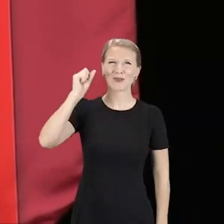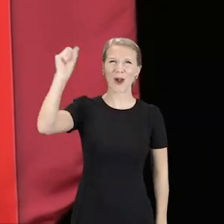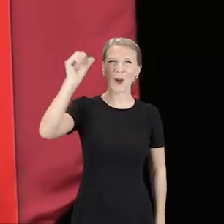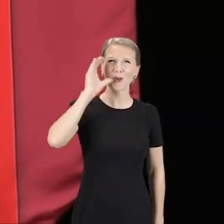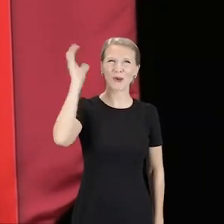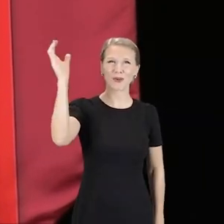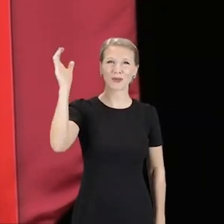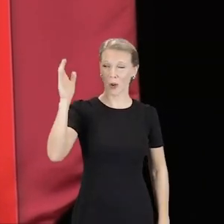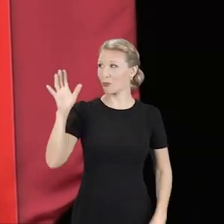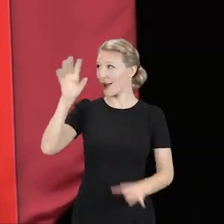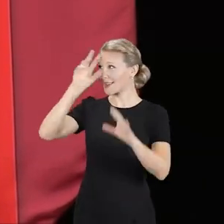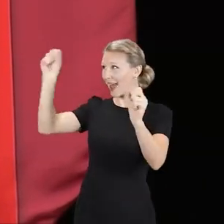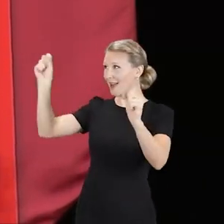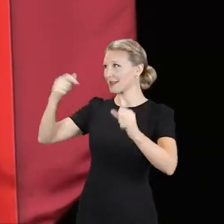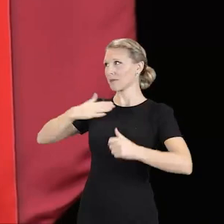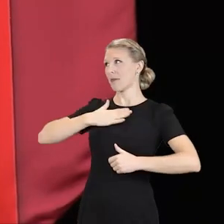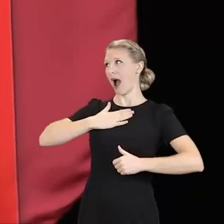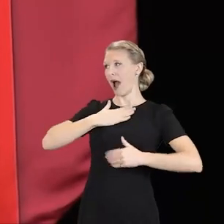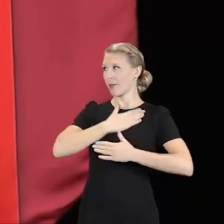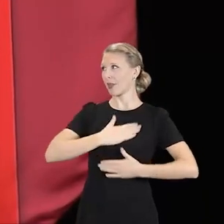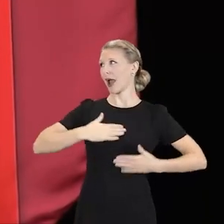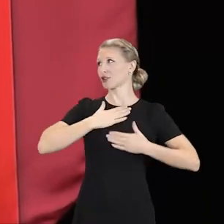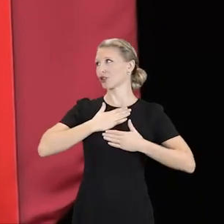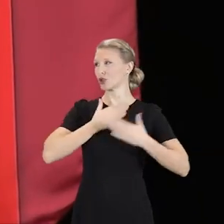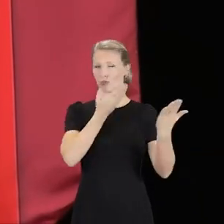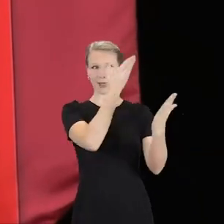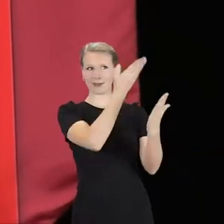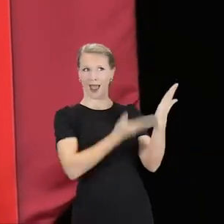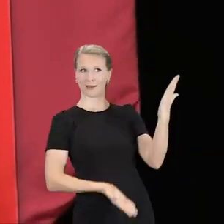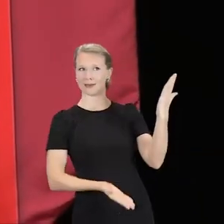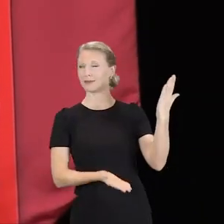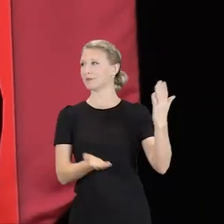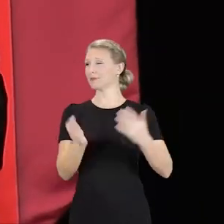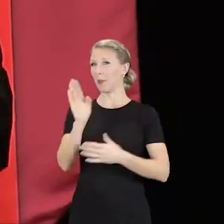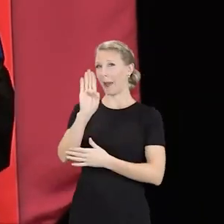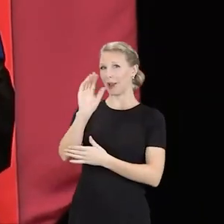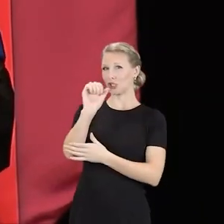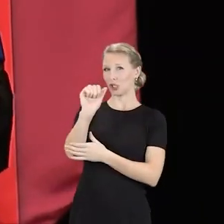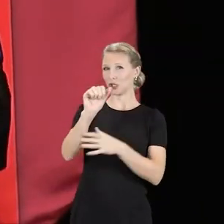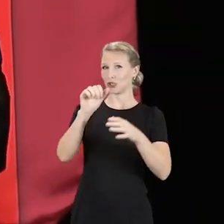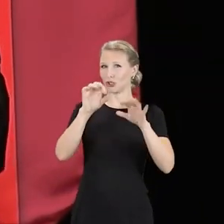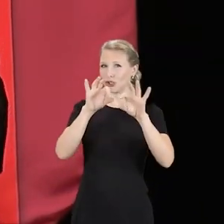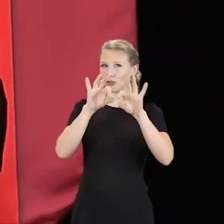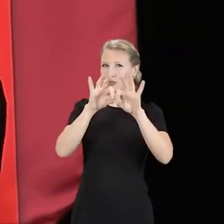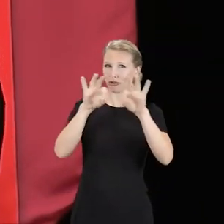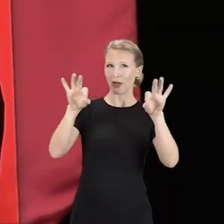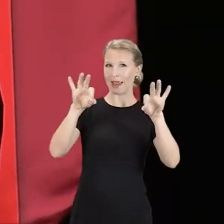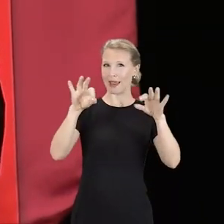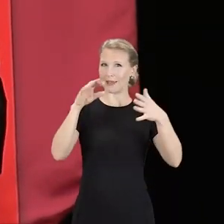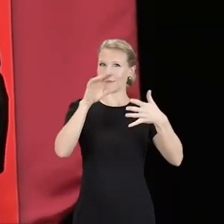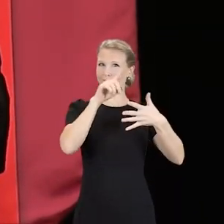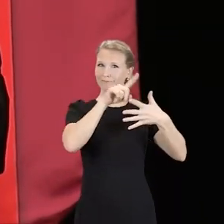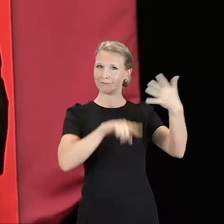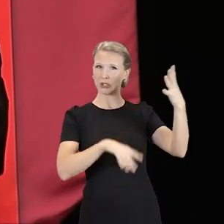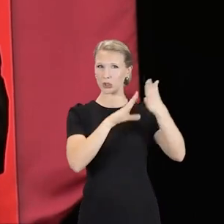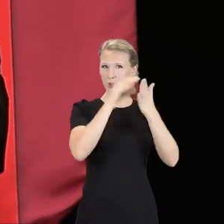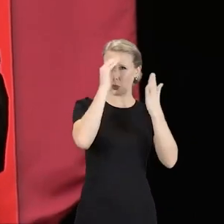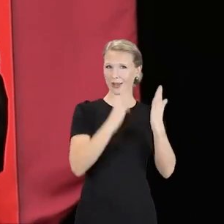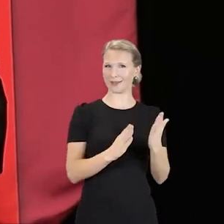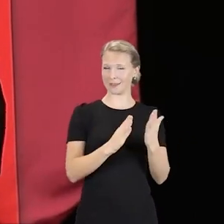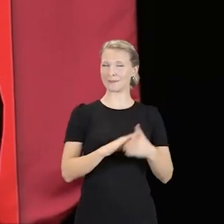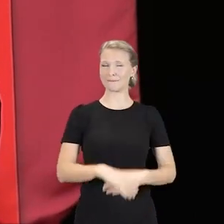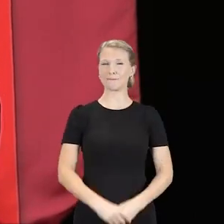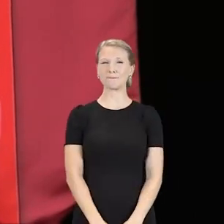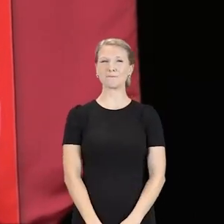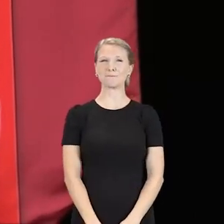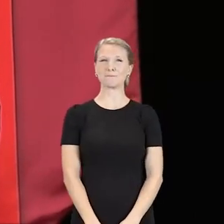luck and go Cougs. President Schultz, I take great pleasure in presenting to you the baccalaureate degree candidates